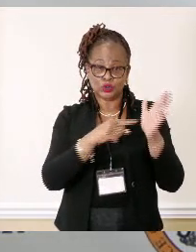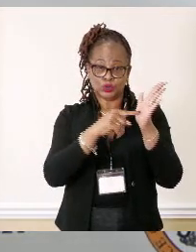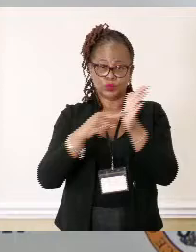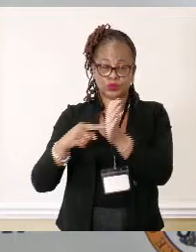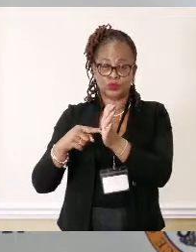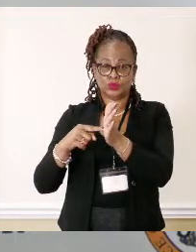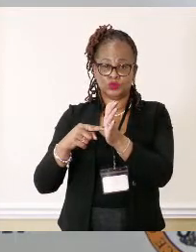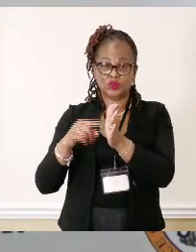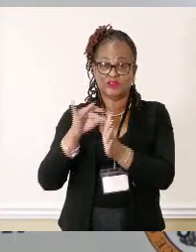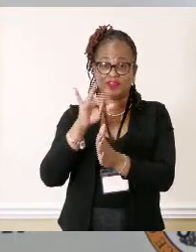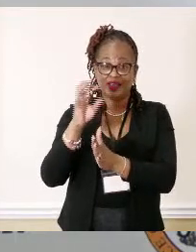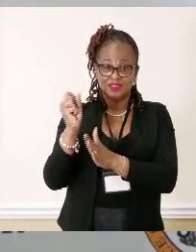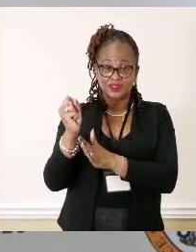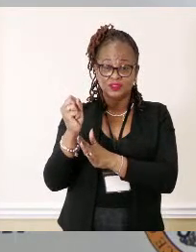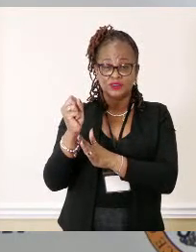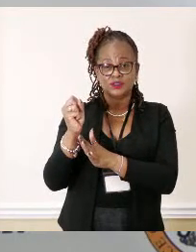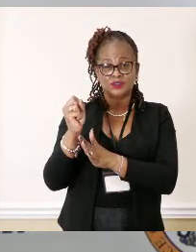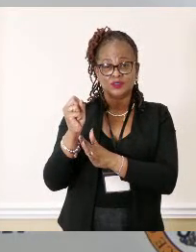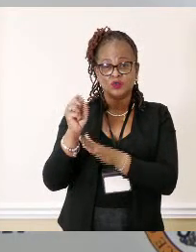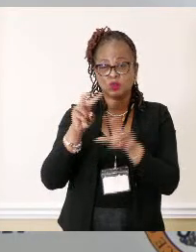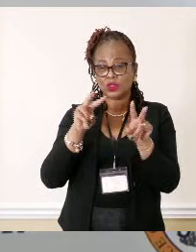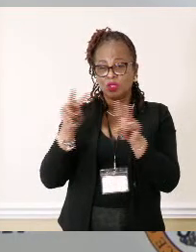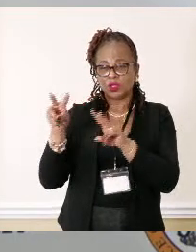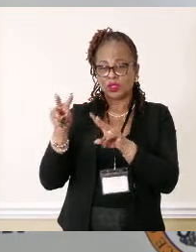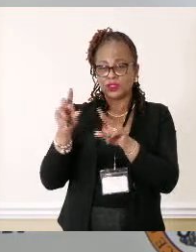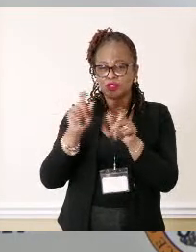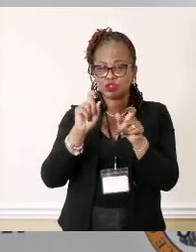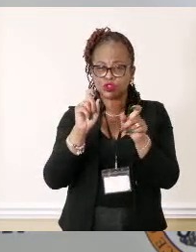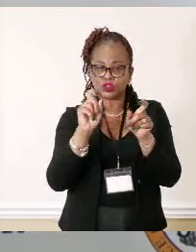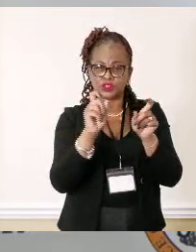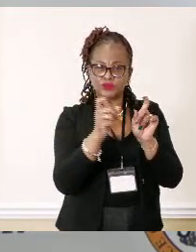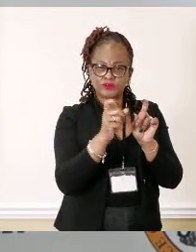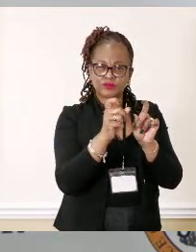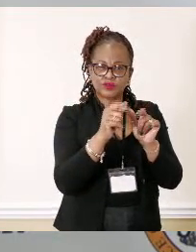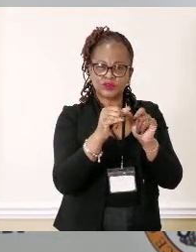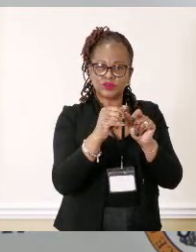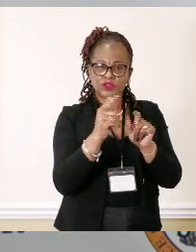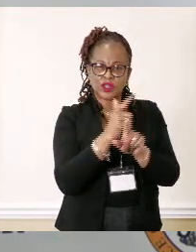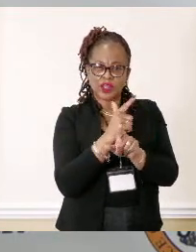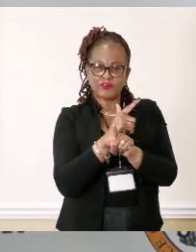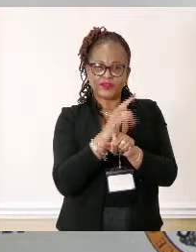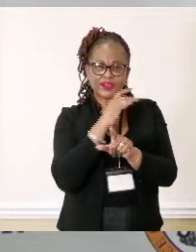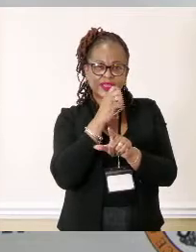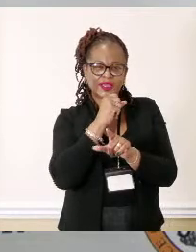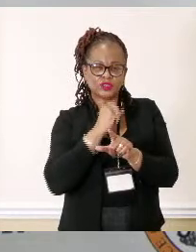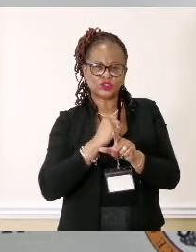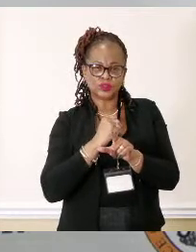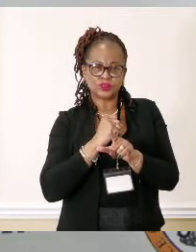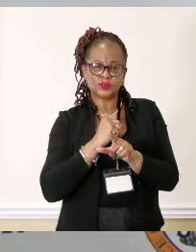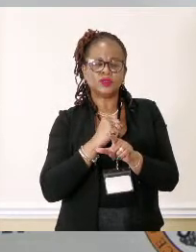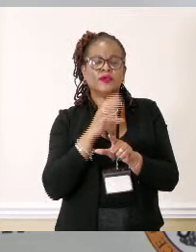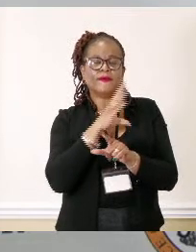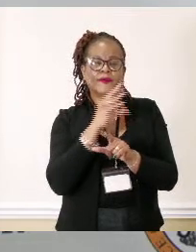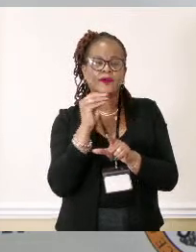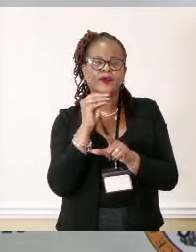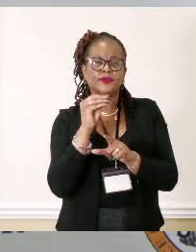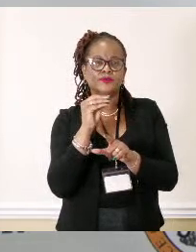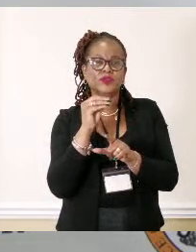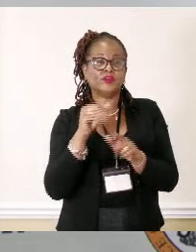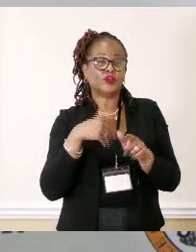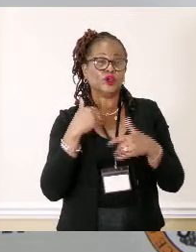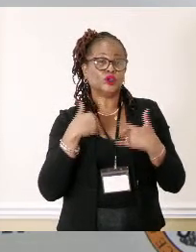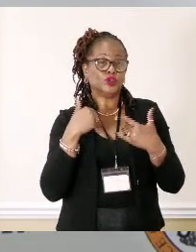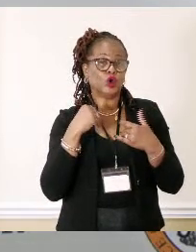we have cases, we look at the shift to the left in the ages, and we had a